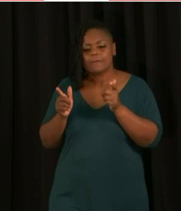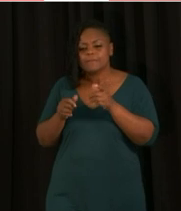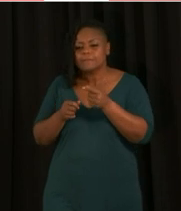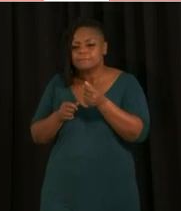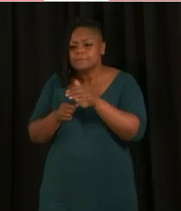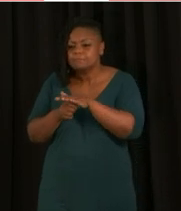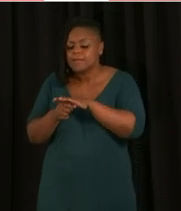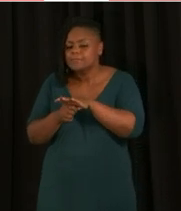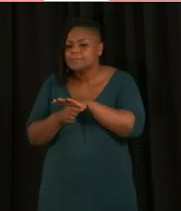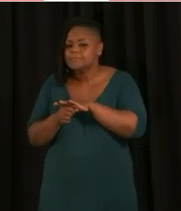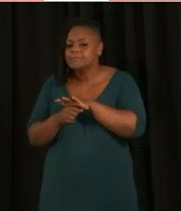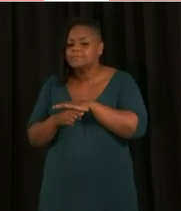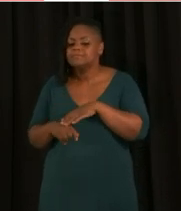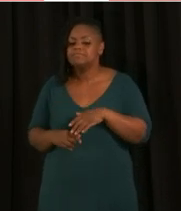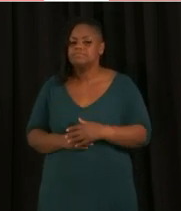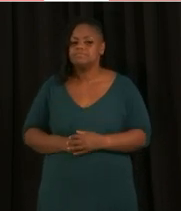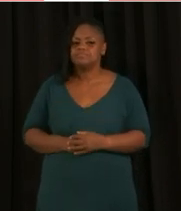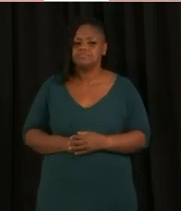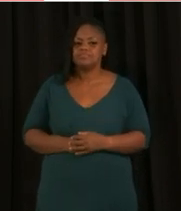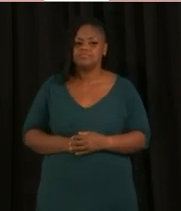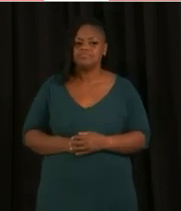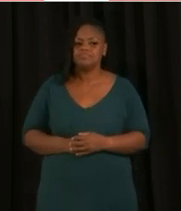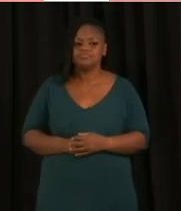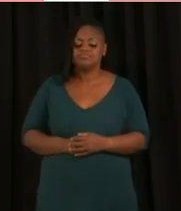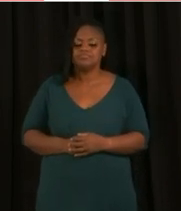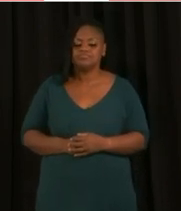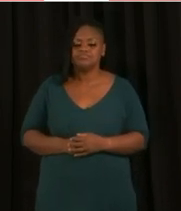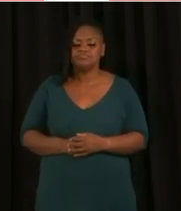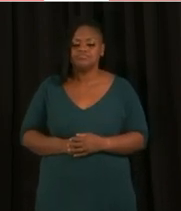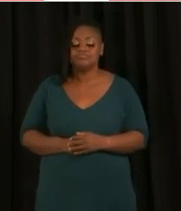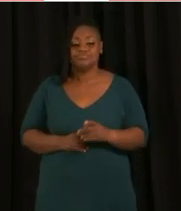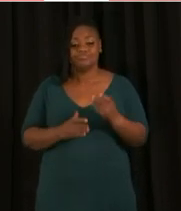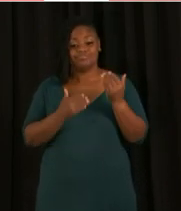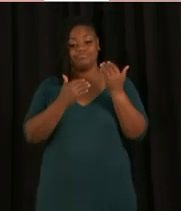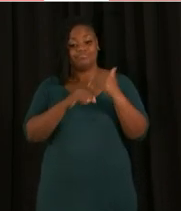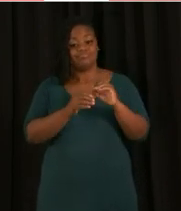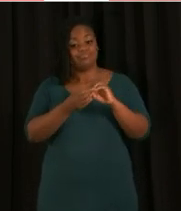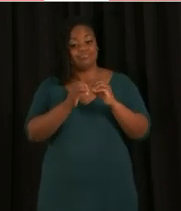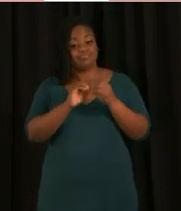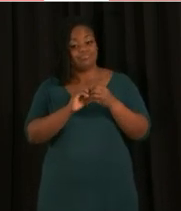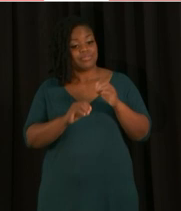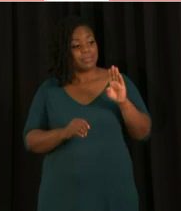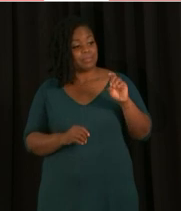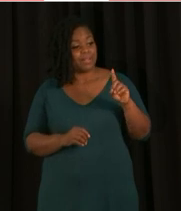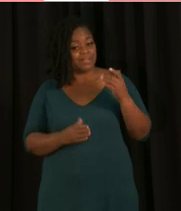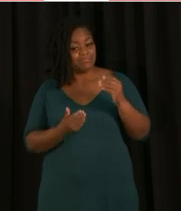number of beds, and the real solution to it is to expand the number of beds. And that's what we've been trying to do this year.